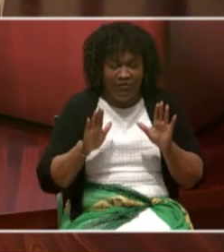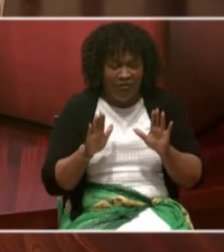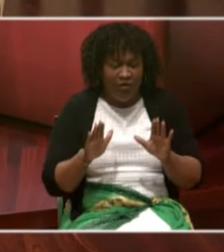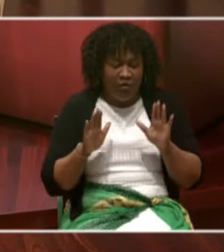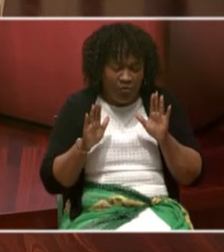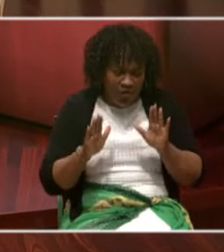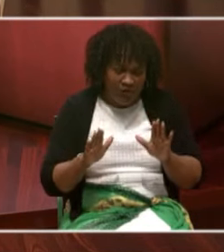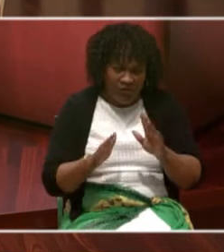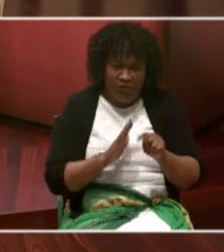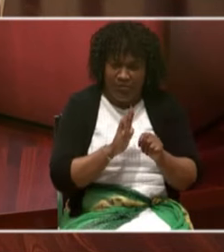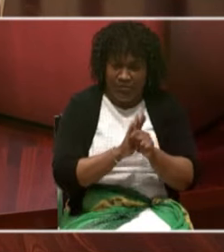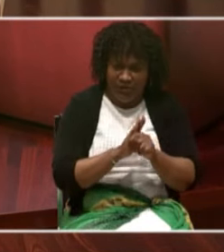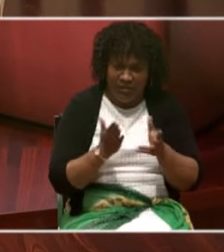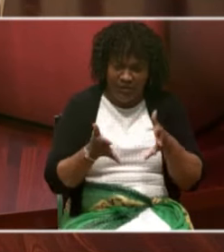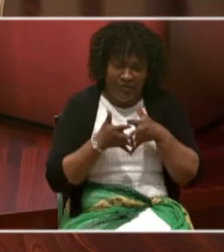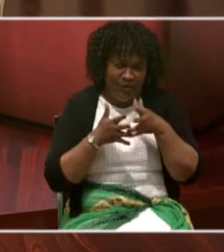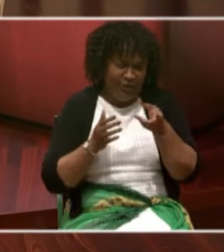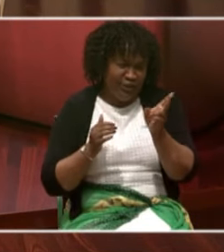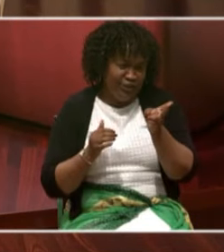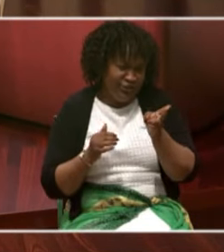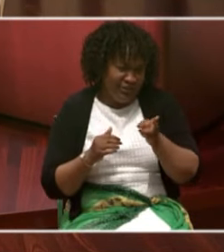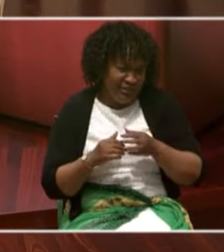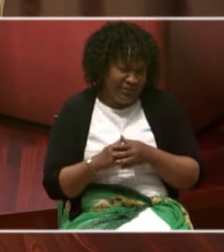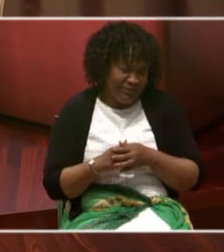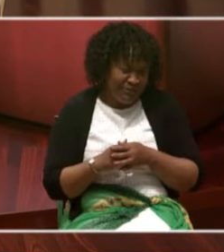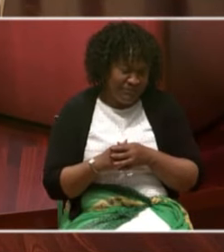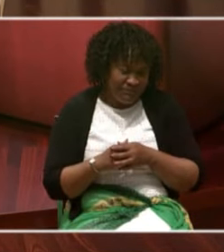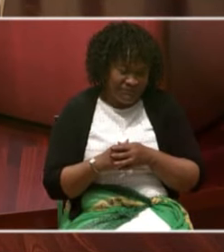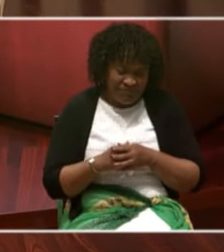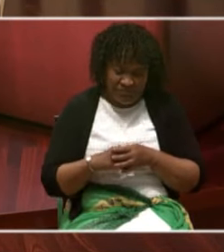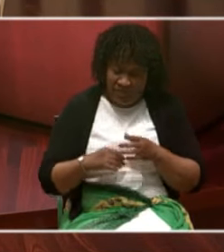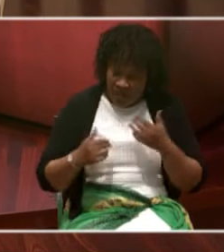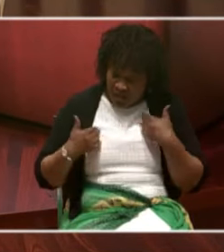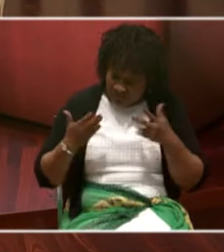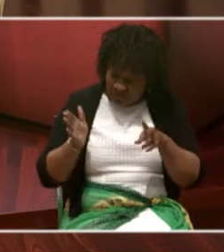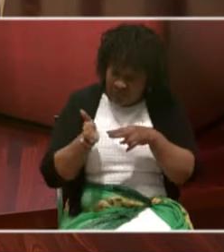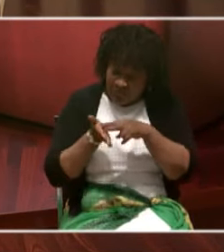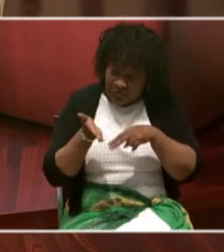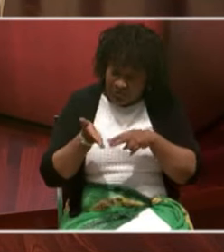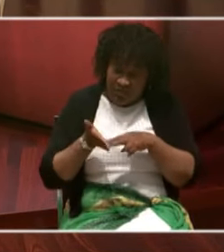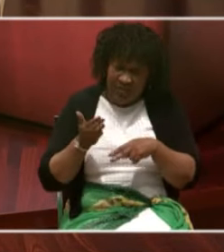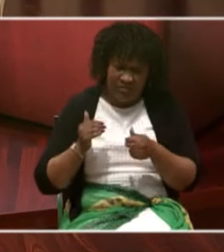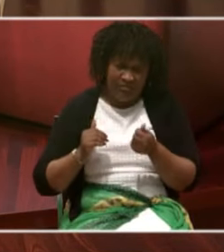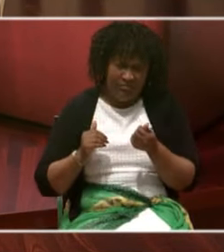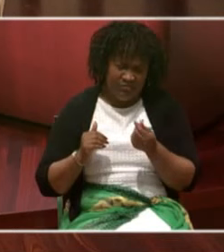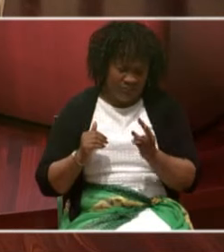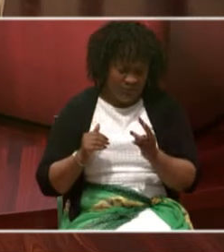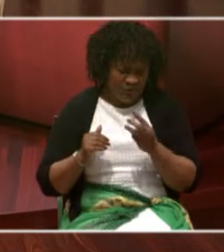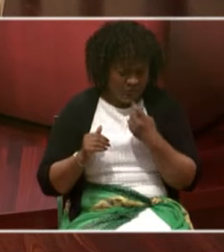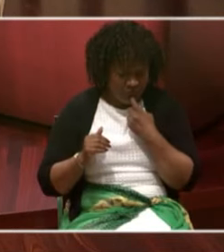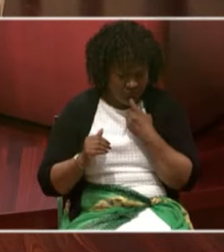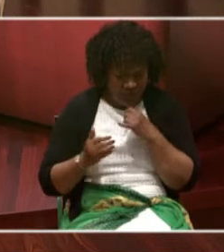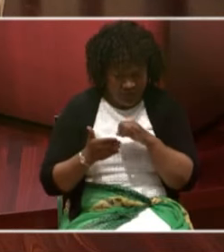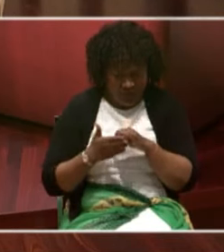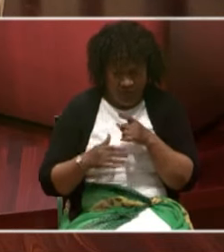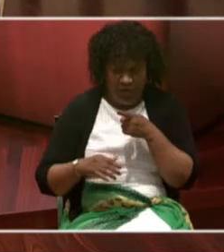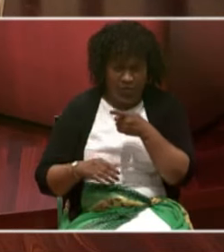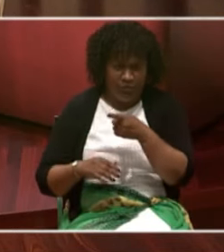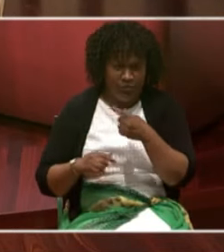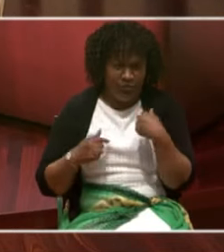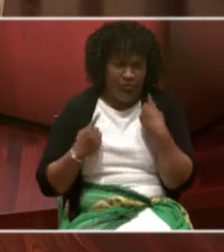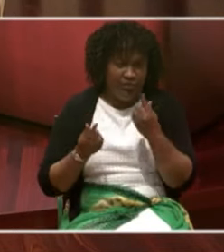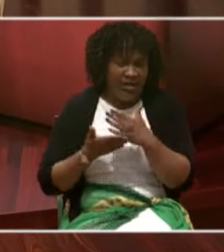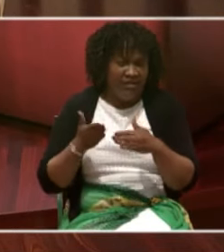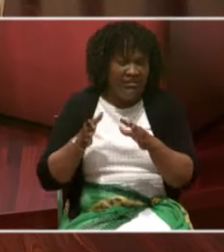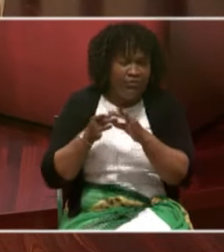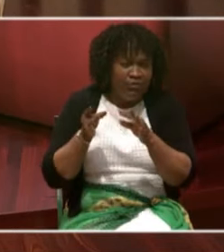near the end of the speech, this is what got to some people. Near the end of the speech, I'm down in the body, near the end.